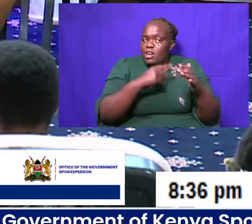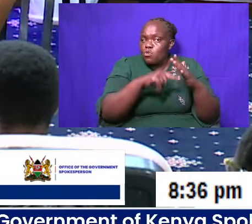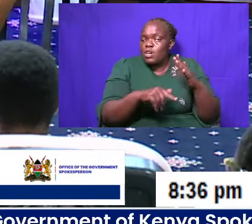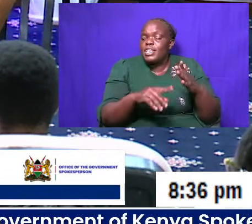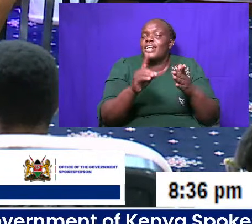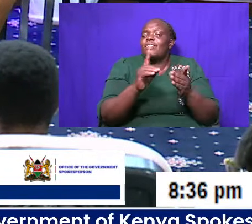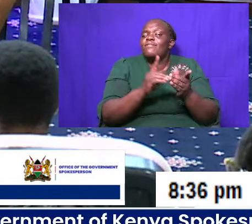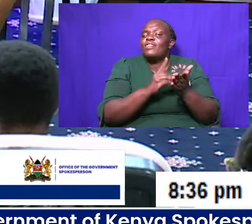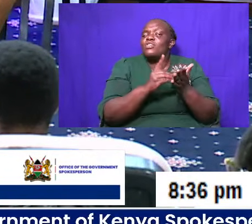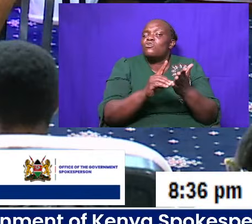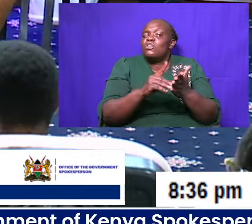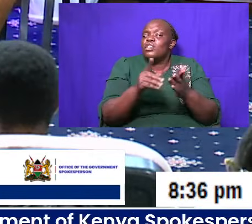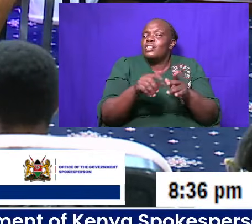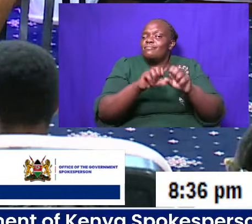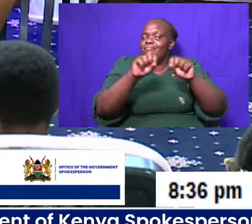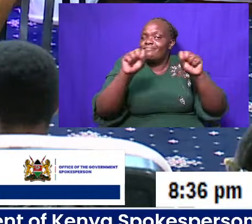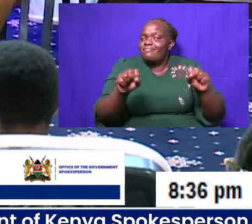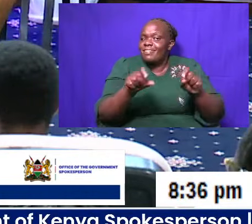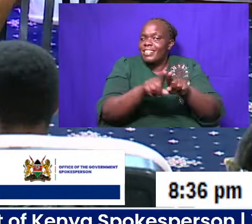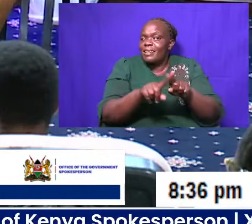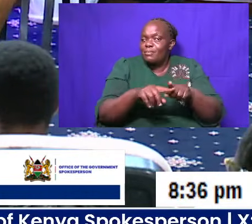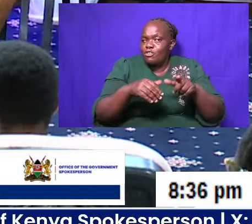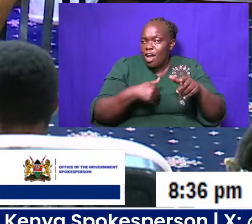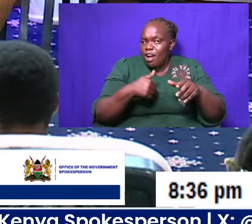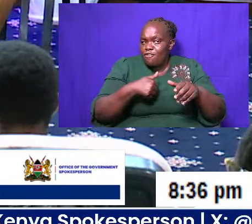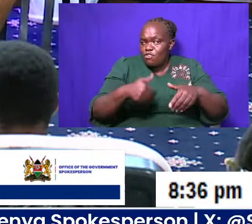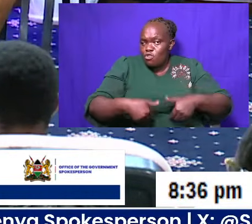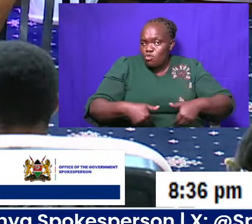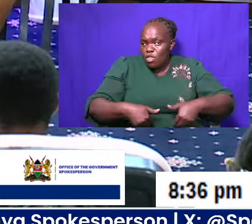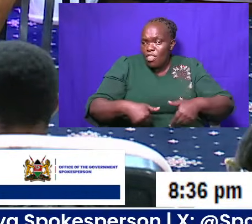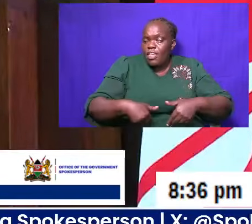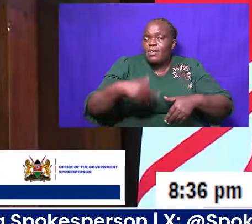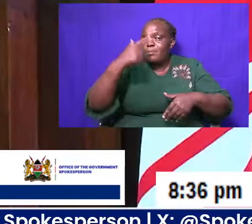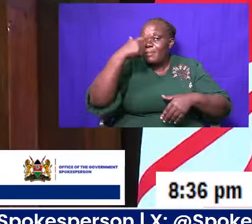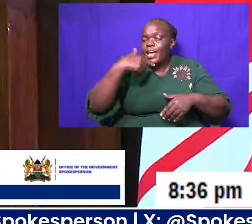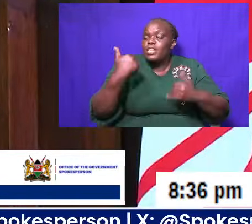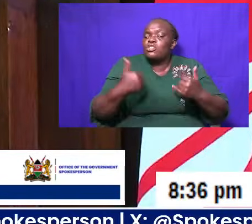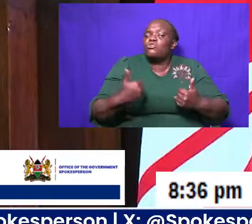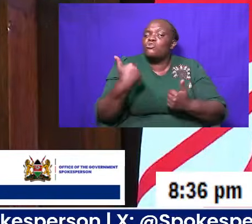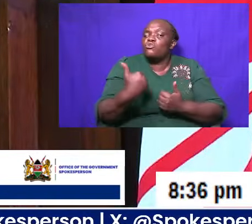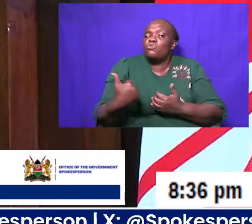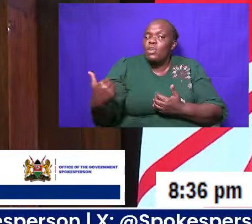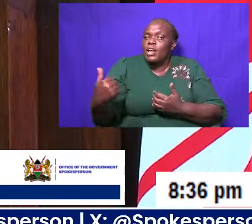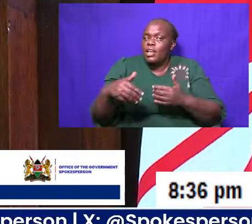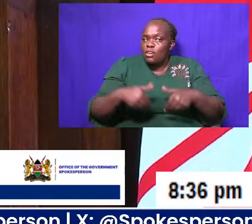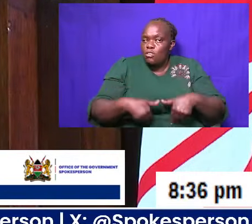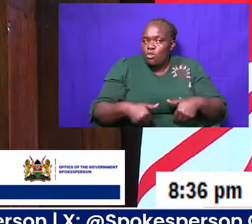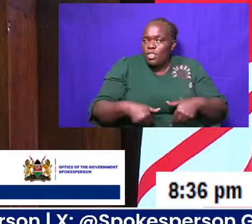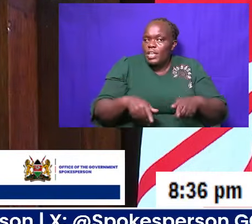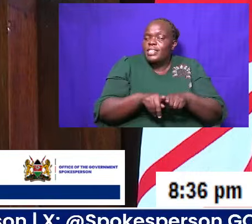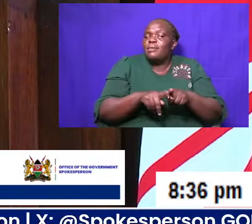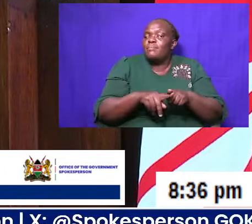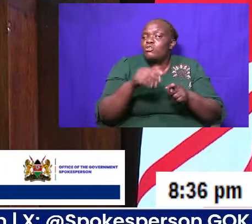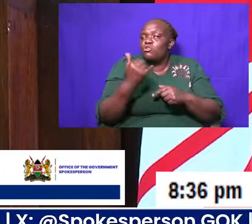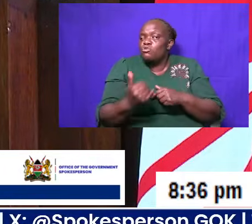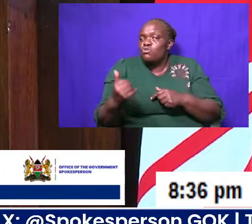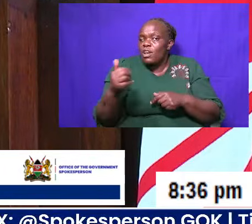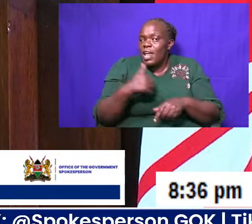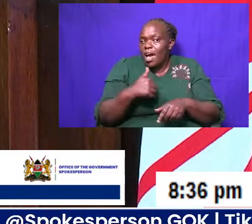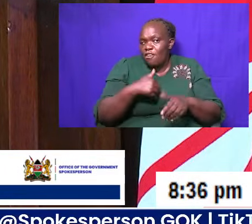that are structured within the SIG. So I have a youth and children division that deals with matters of youth, matters of children. You have